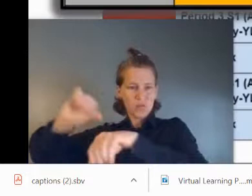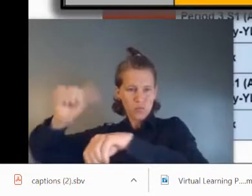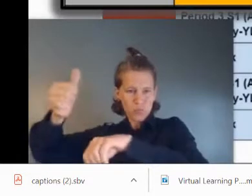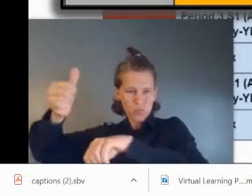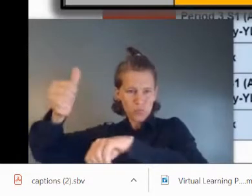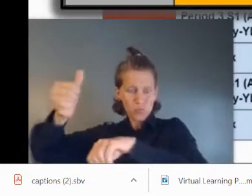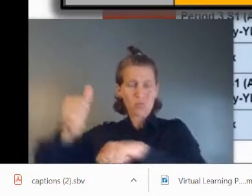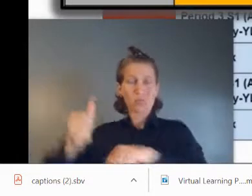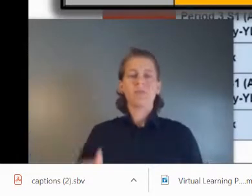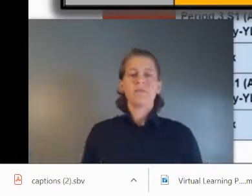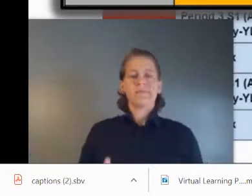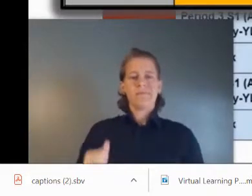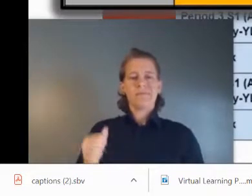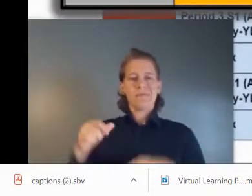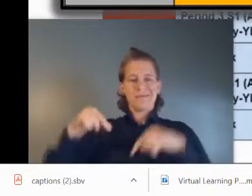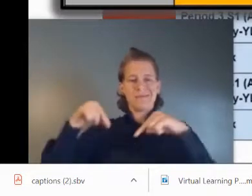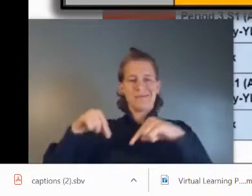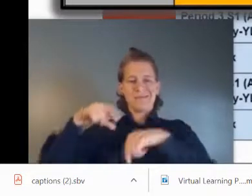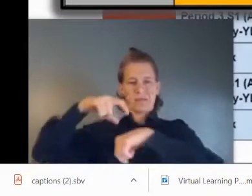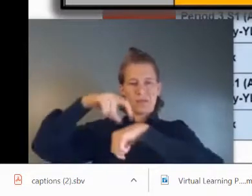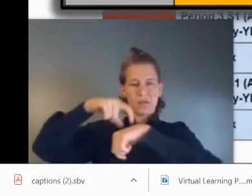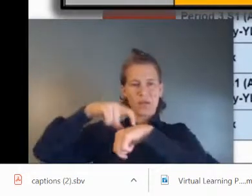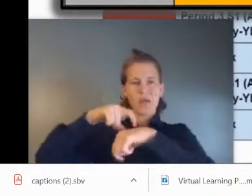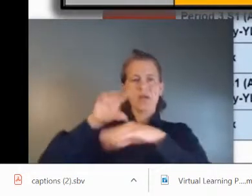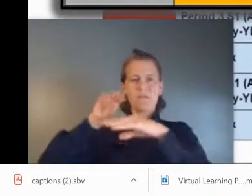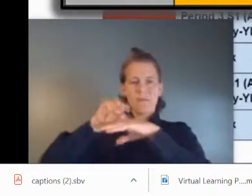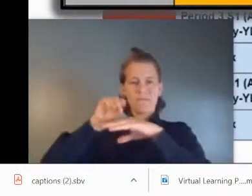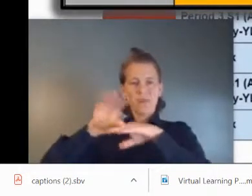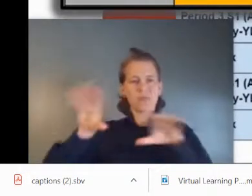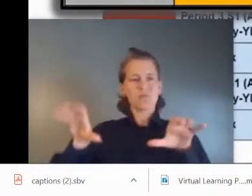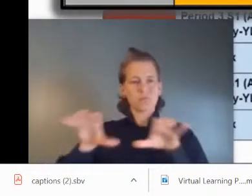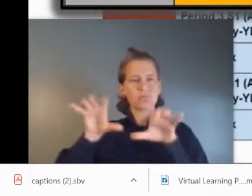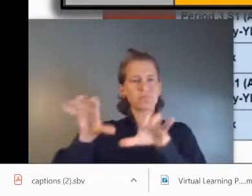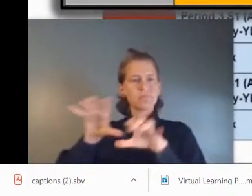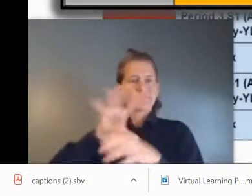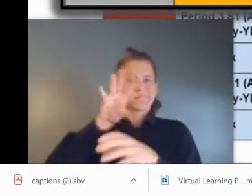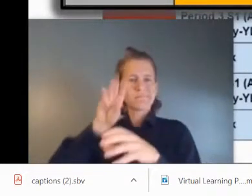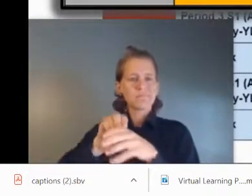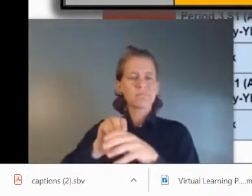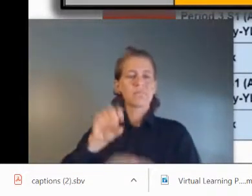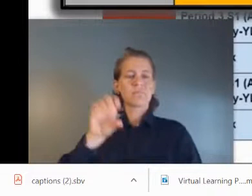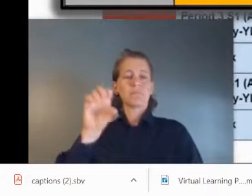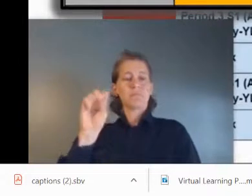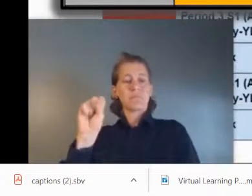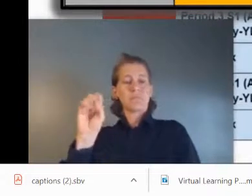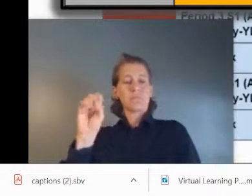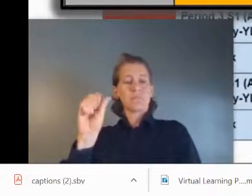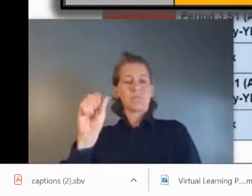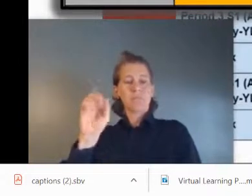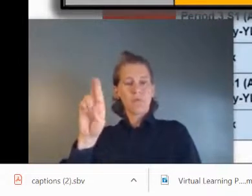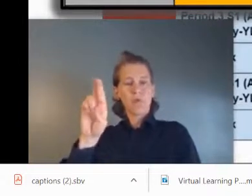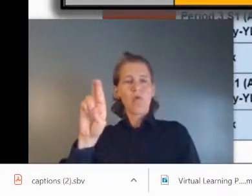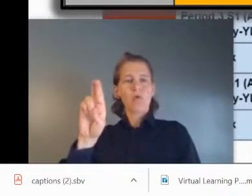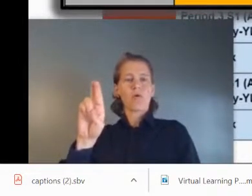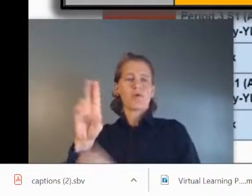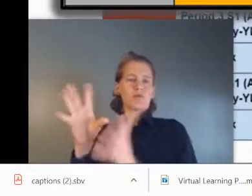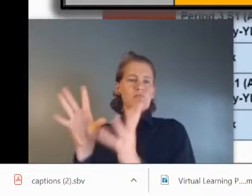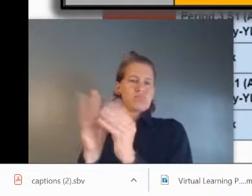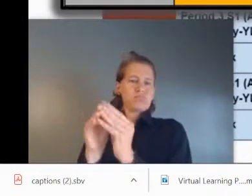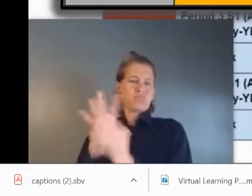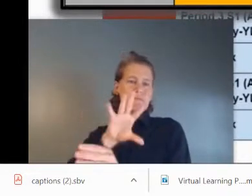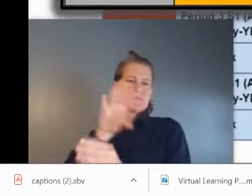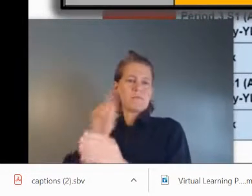time to complete advisory activities, participate in SOAR sessions, and to have independent learning time.